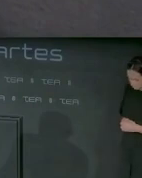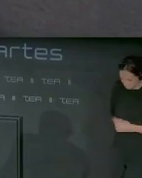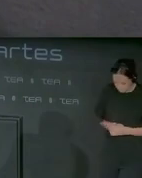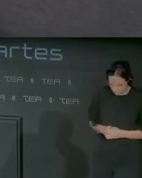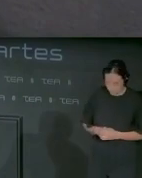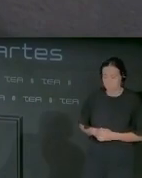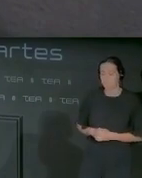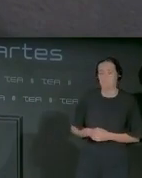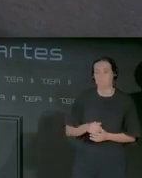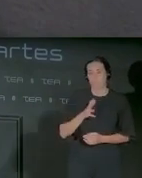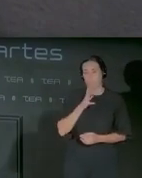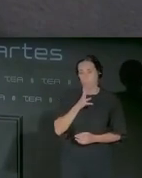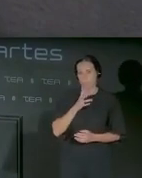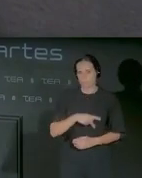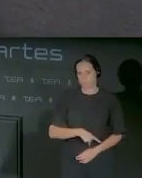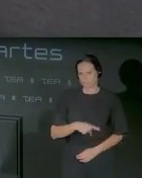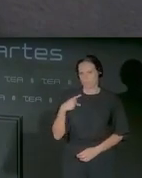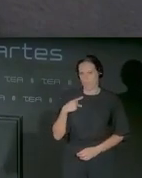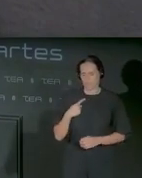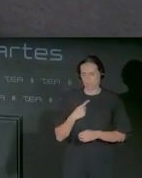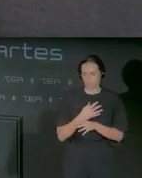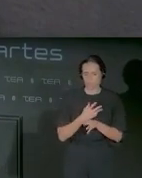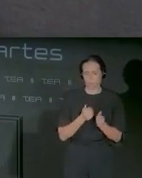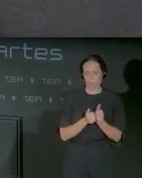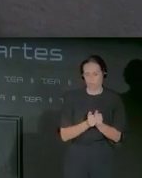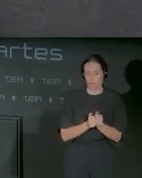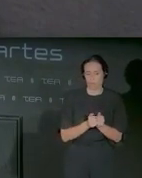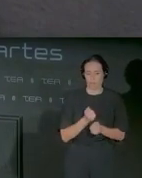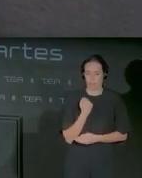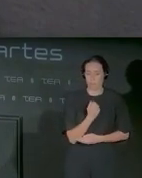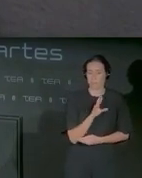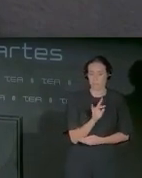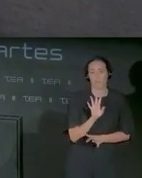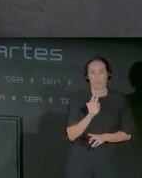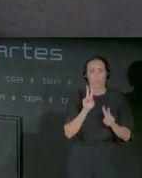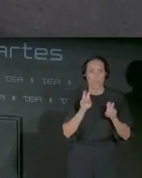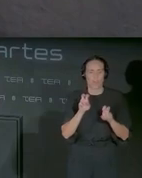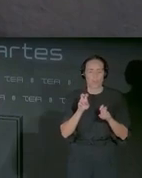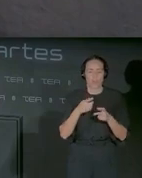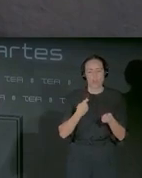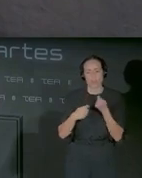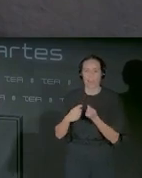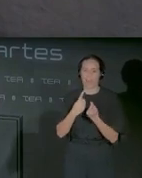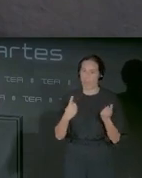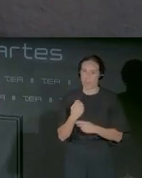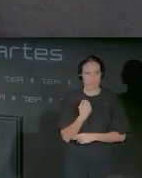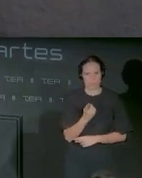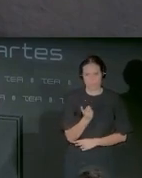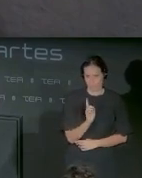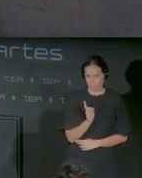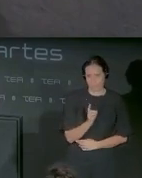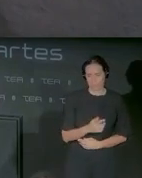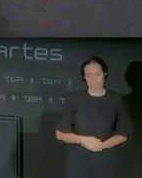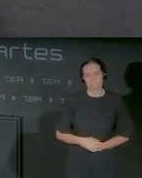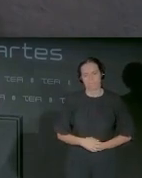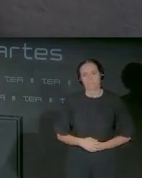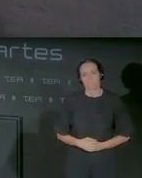commercial aspects in it. And if you look at it, maybe if the event does not have commercial aspects, if you look